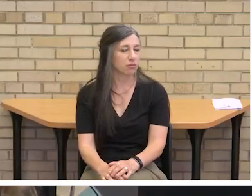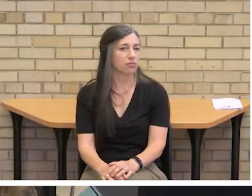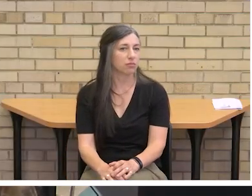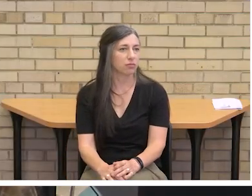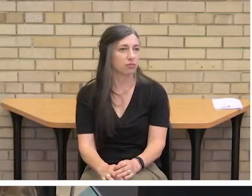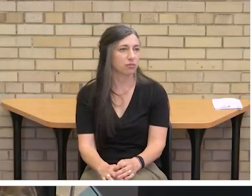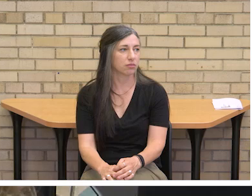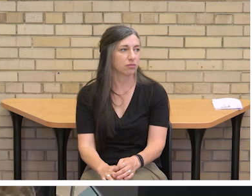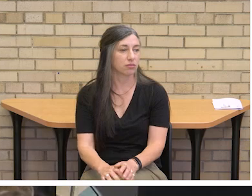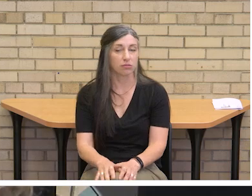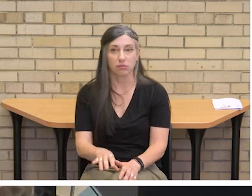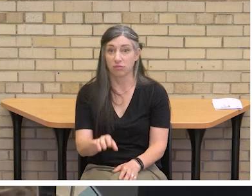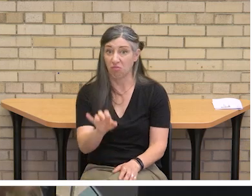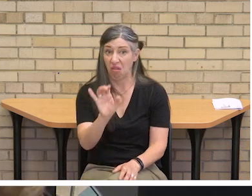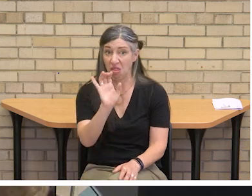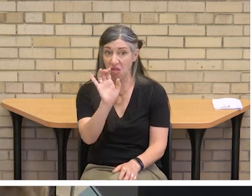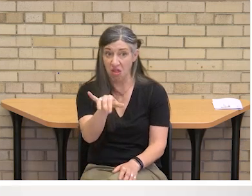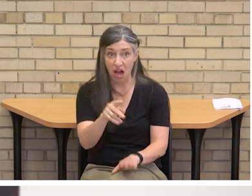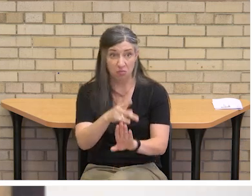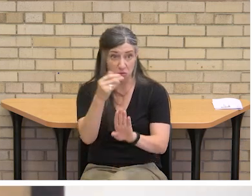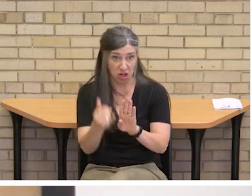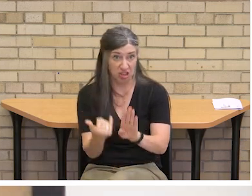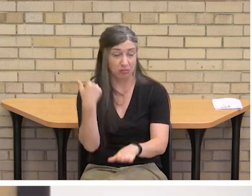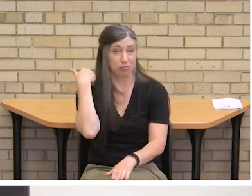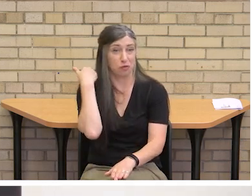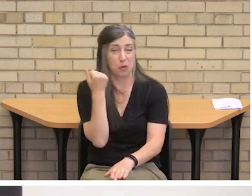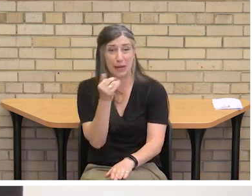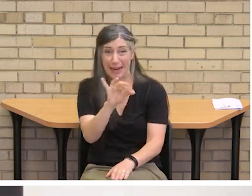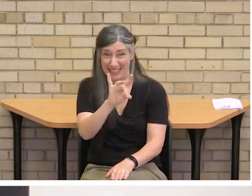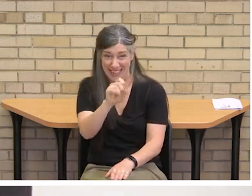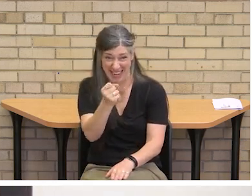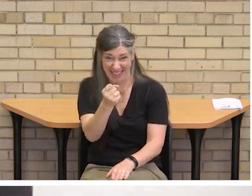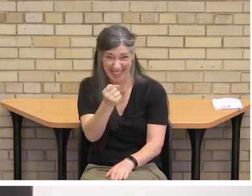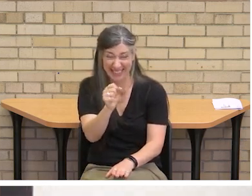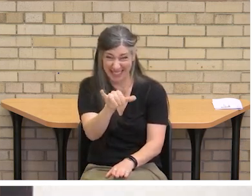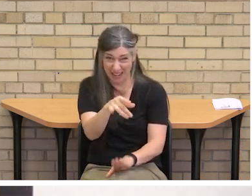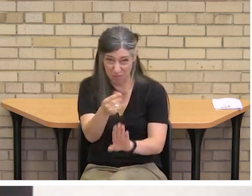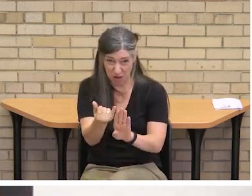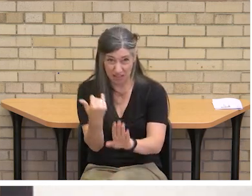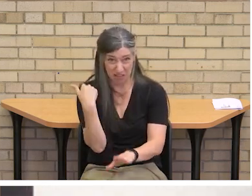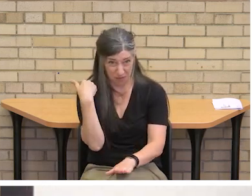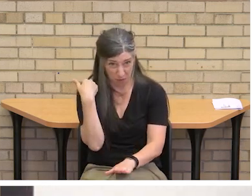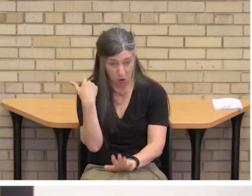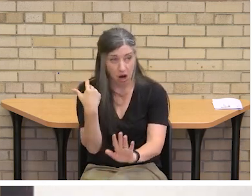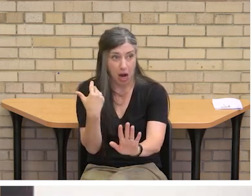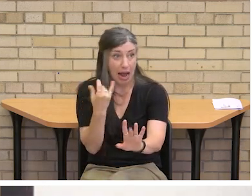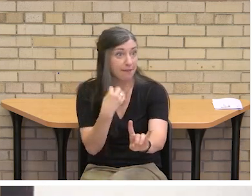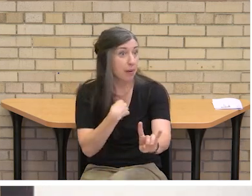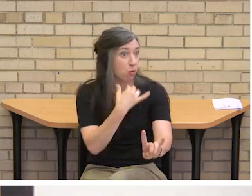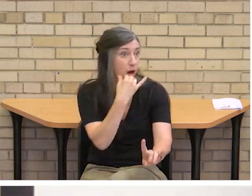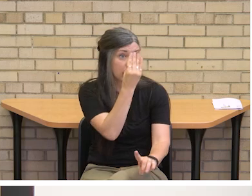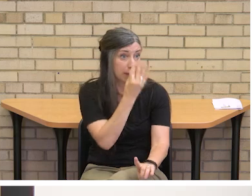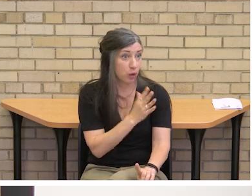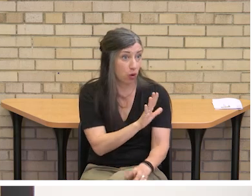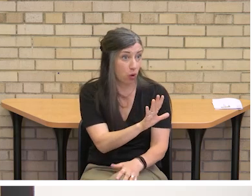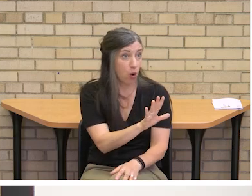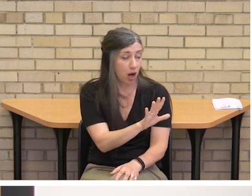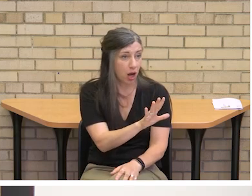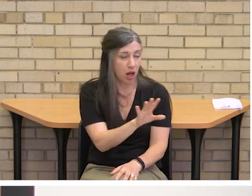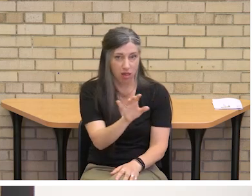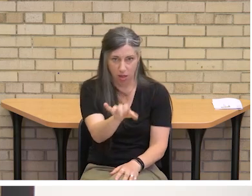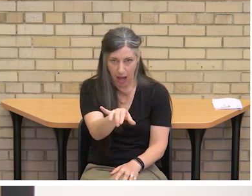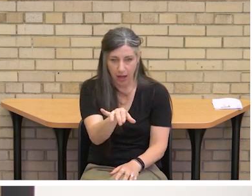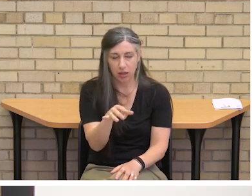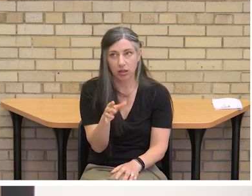the rehab project in the 80s did, correct me if I'm wrong, Aaron, they